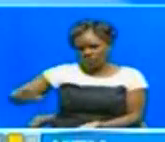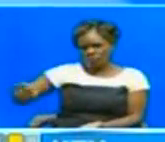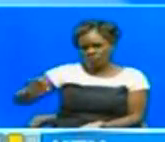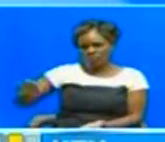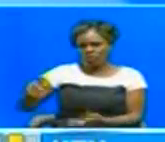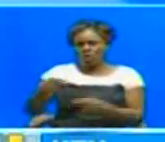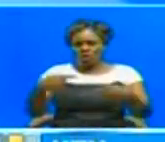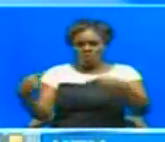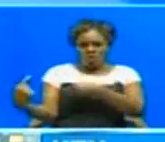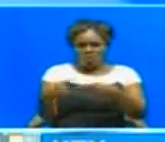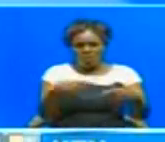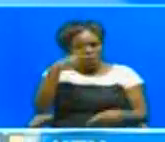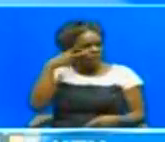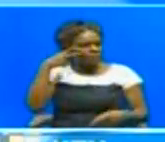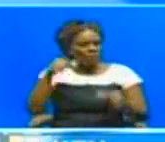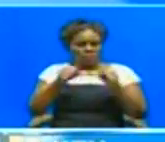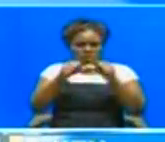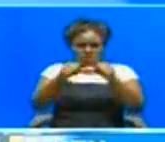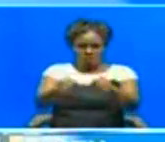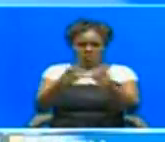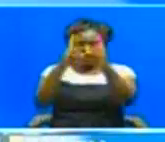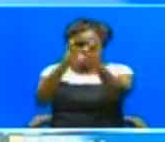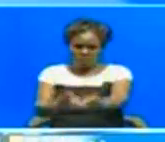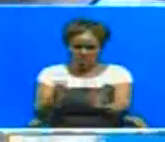war on Al-Shabaab. Ian Wafula has the details.